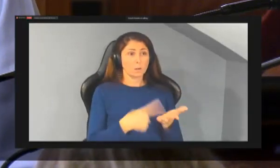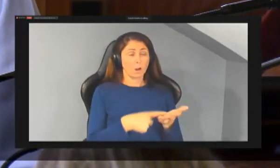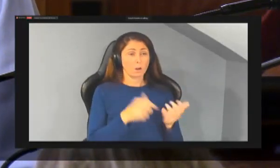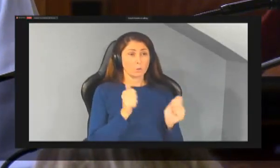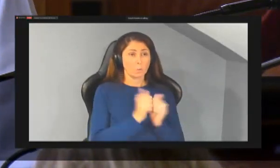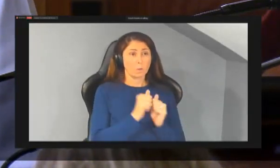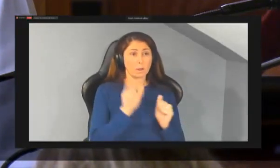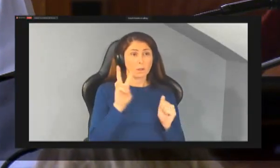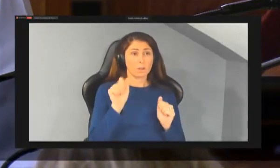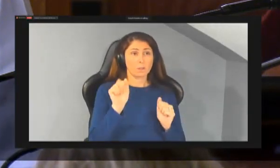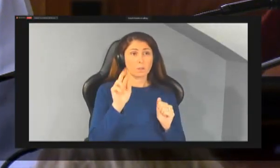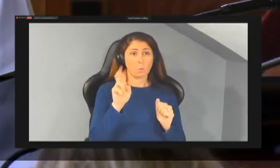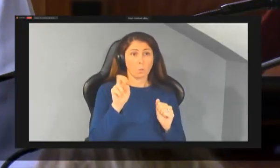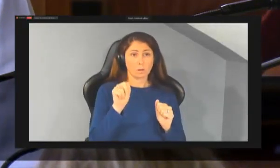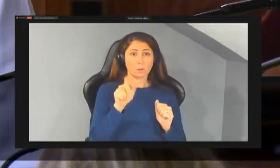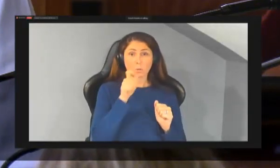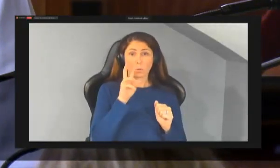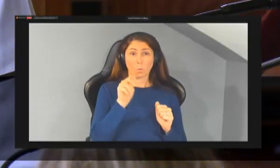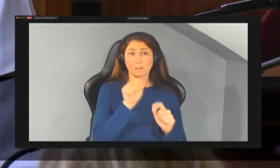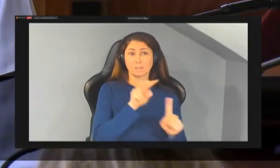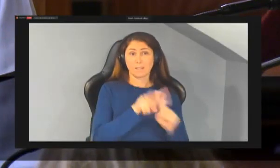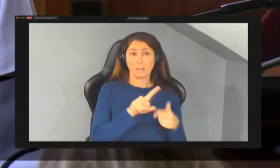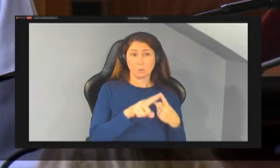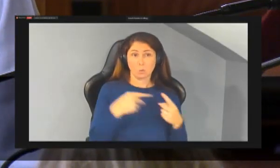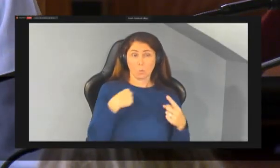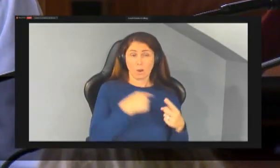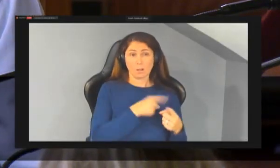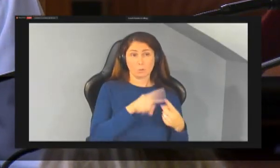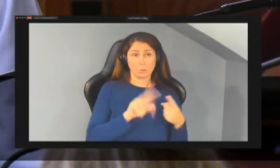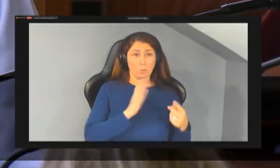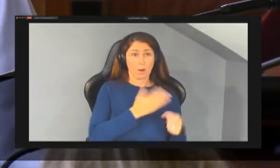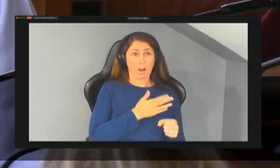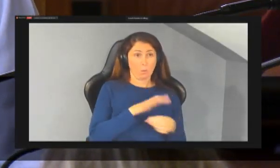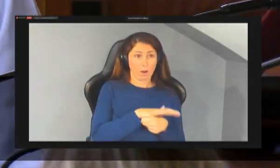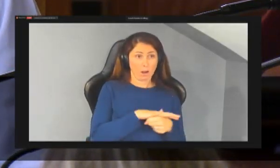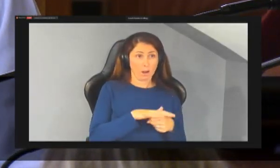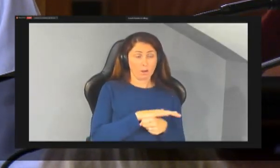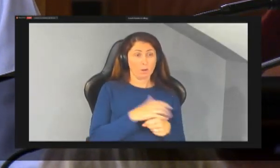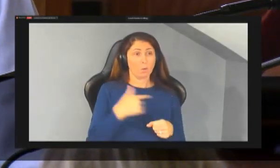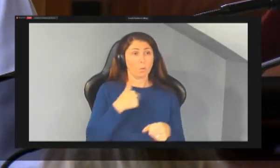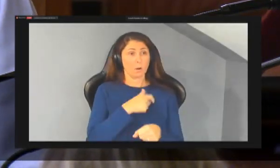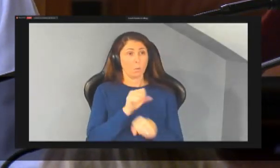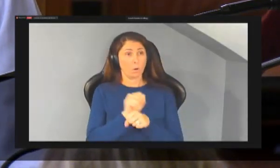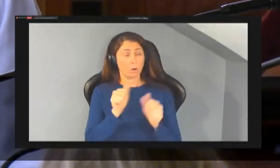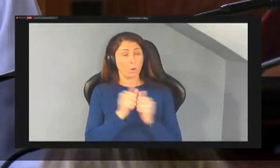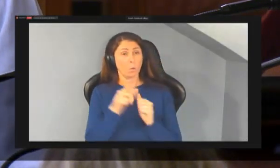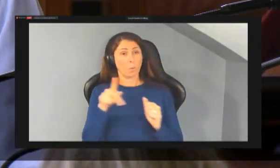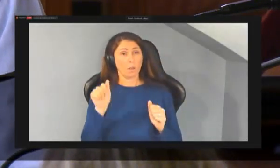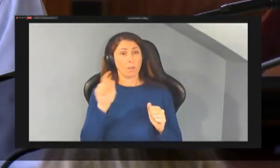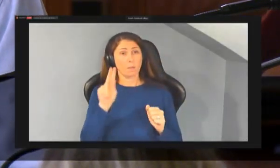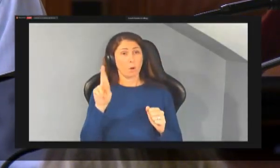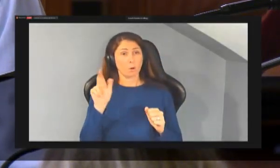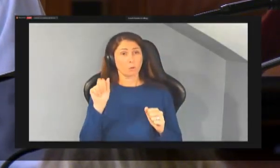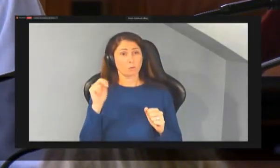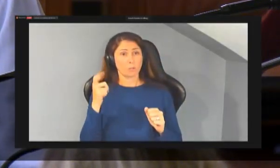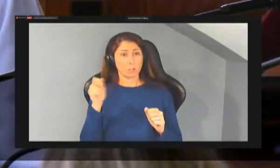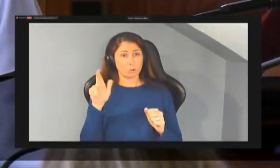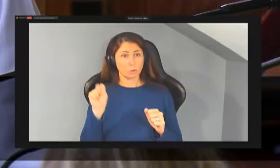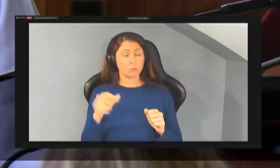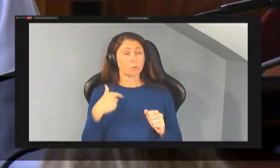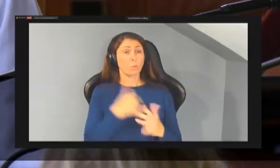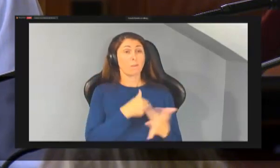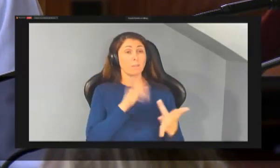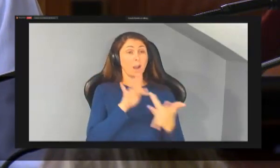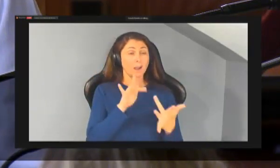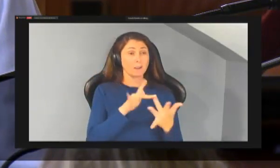warden who was assigned to us, to our area. Mm-hmm. We work with the park rangers. We have a